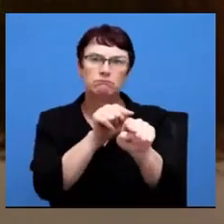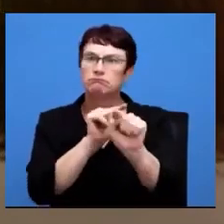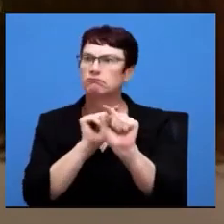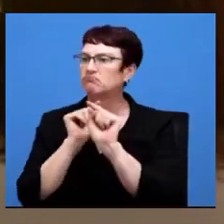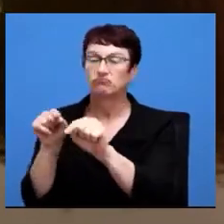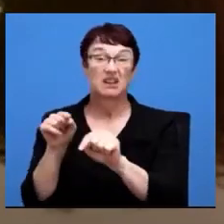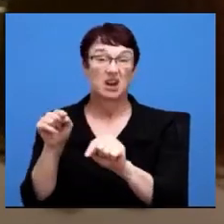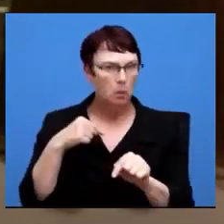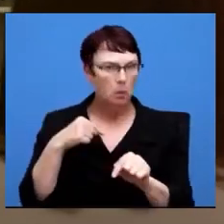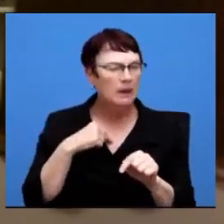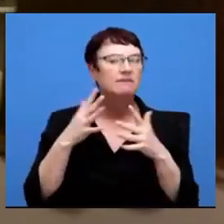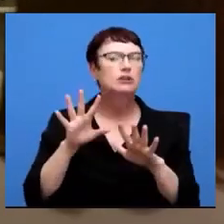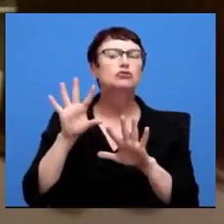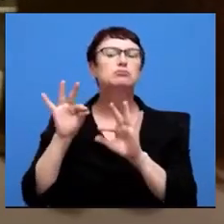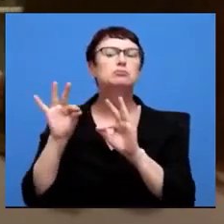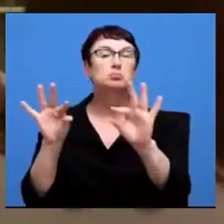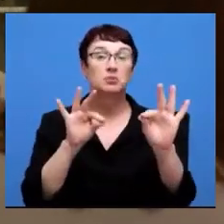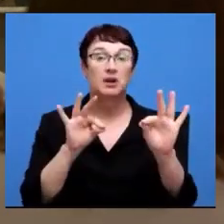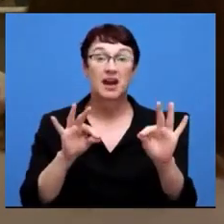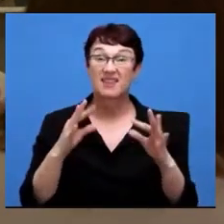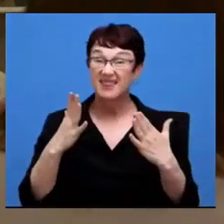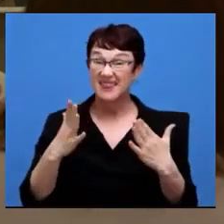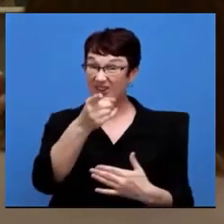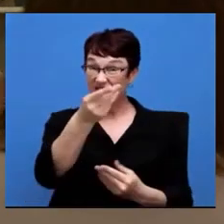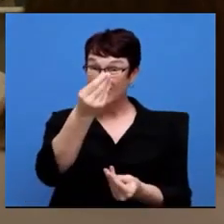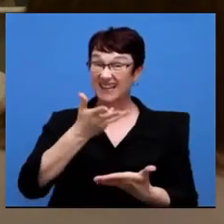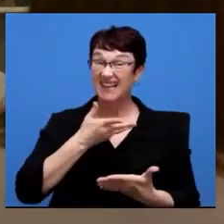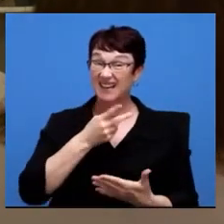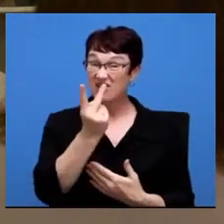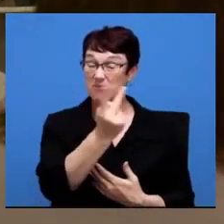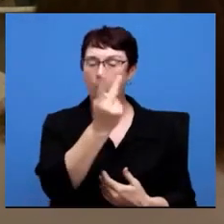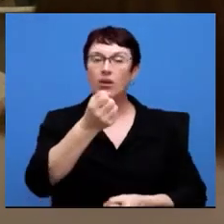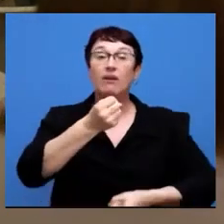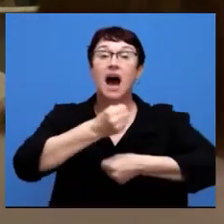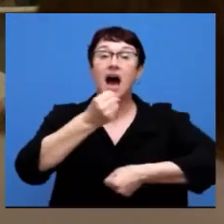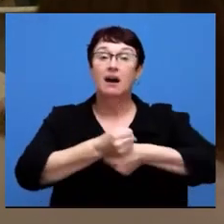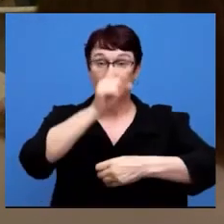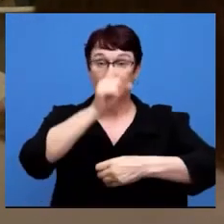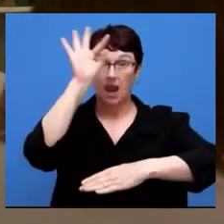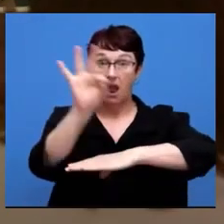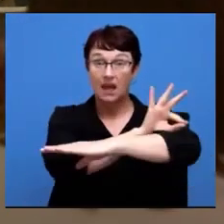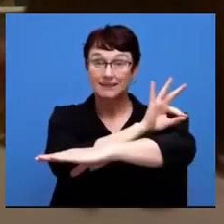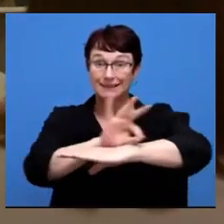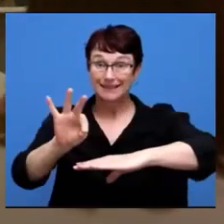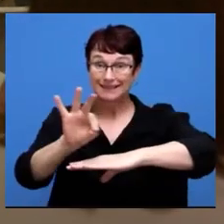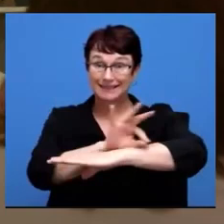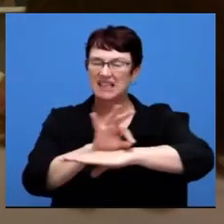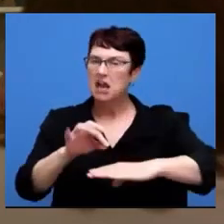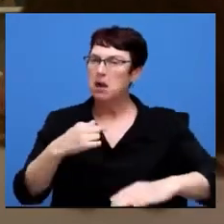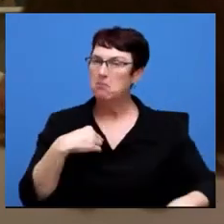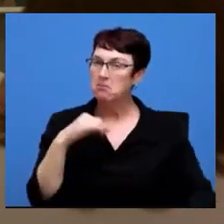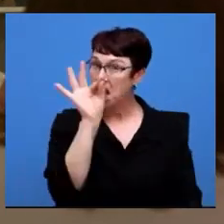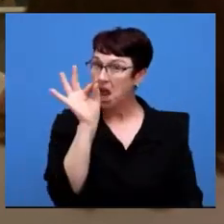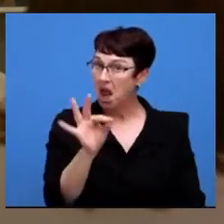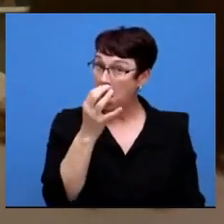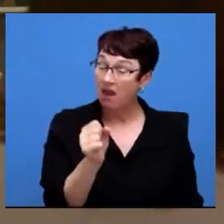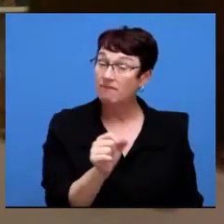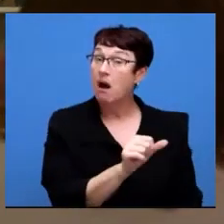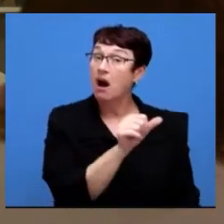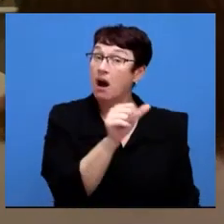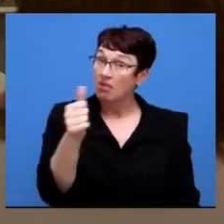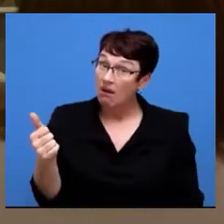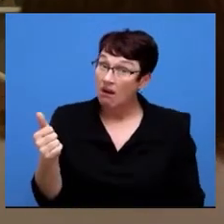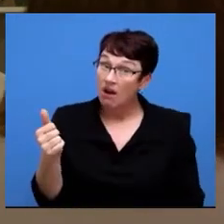architects, both of you. Were some other like gender experts involved in this work? One question. The other,